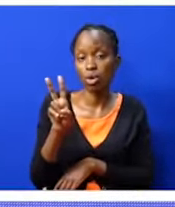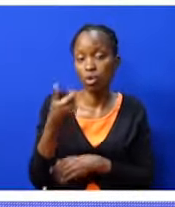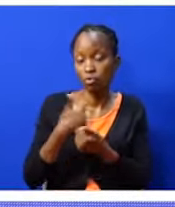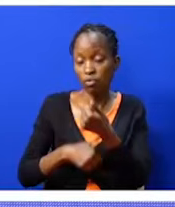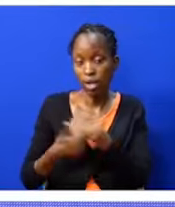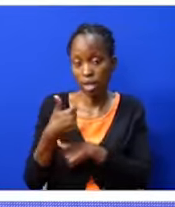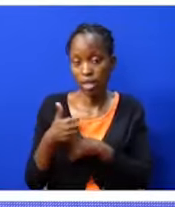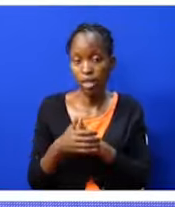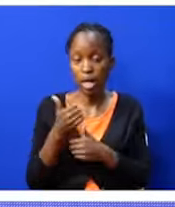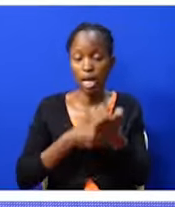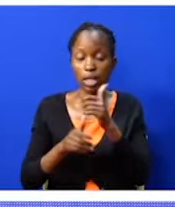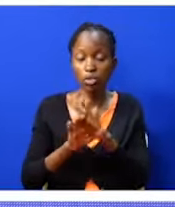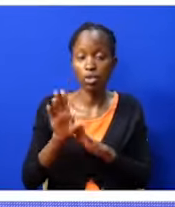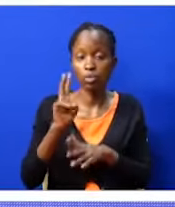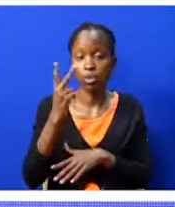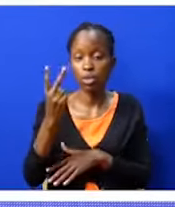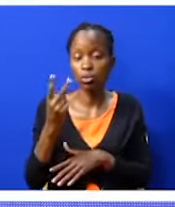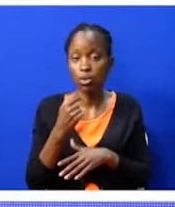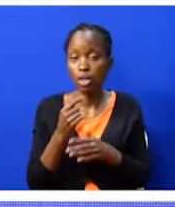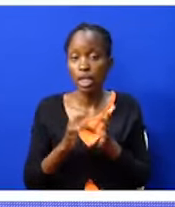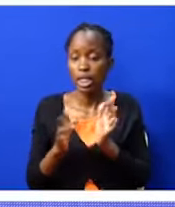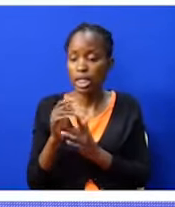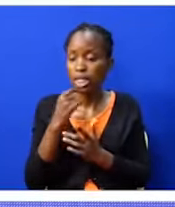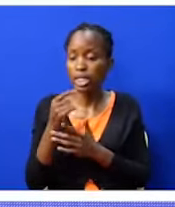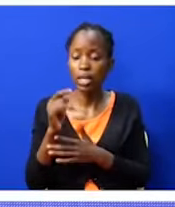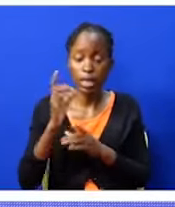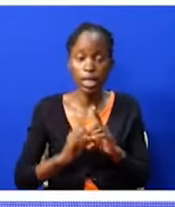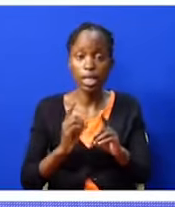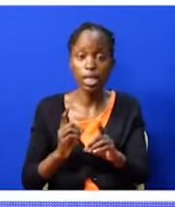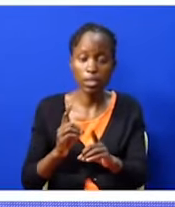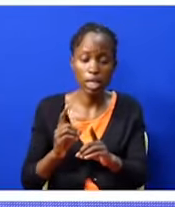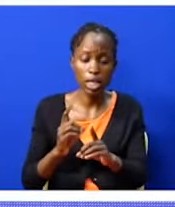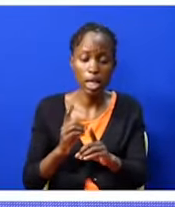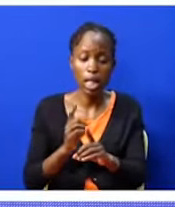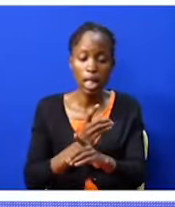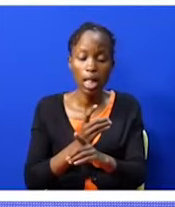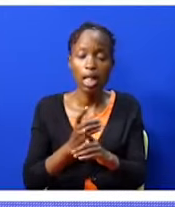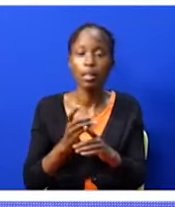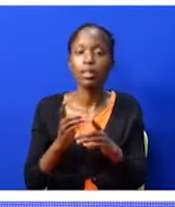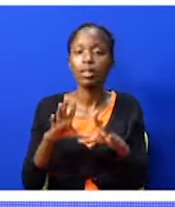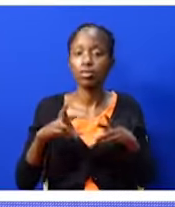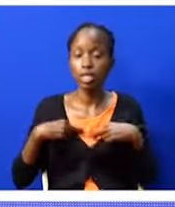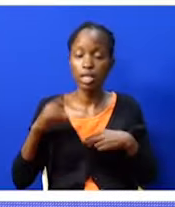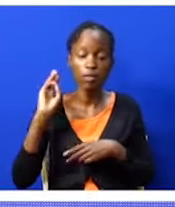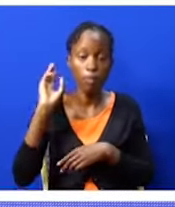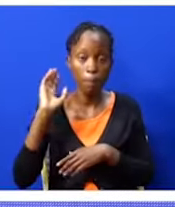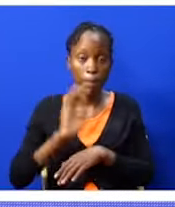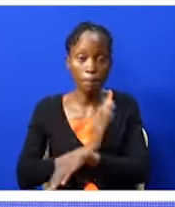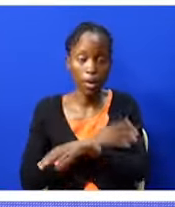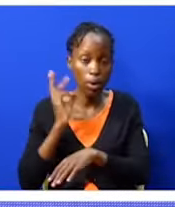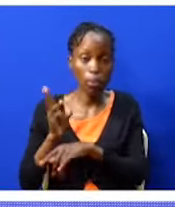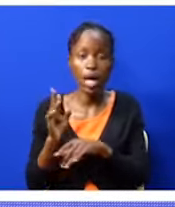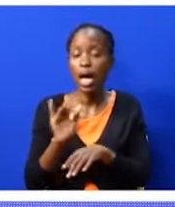Acts, Jesus said that they were going to receive power and asked the disciples to remain